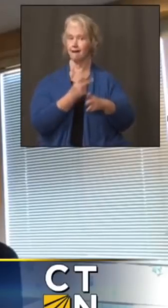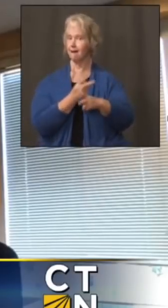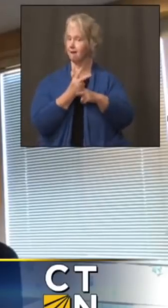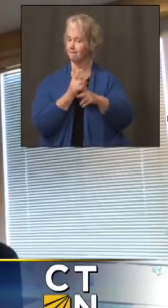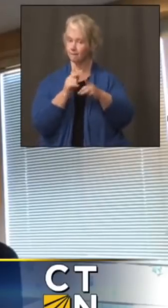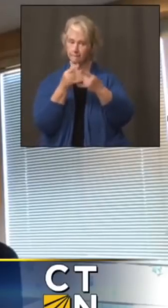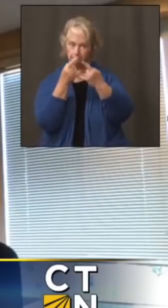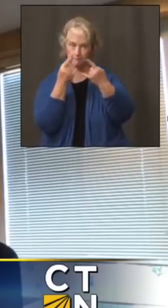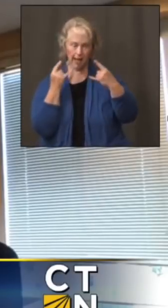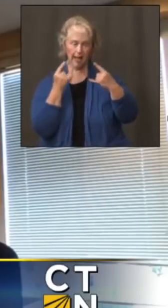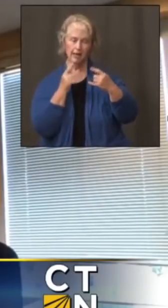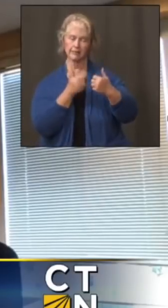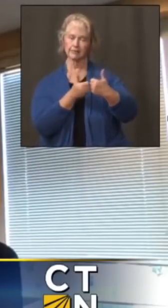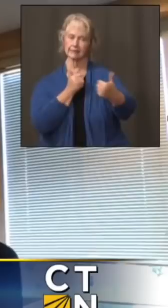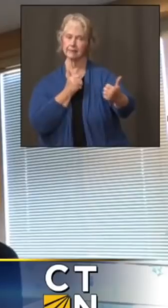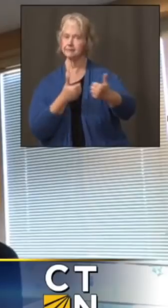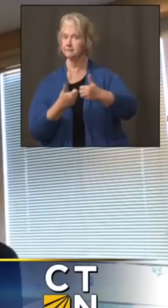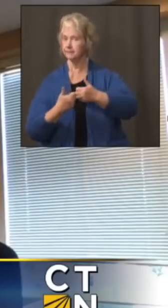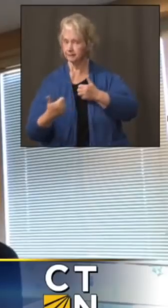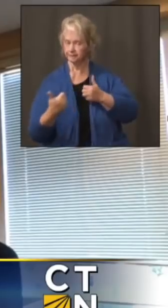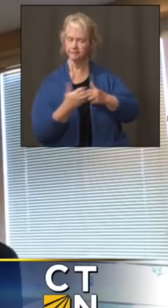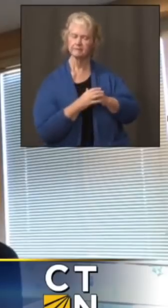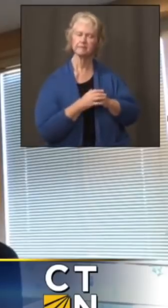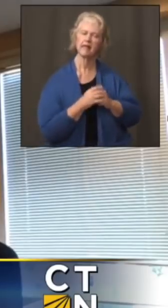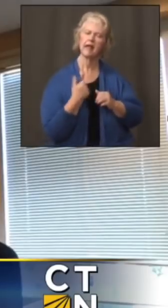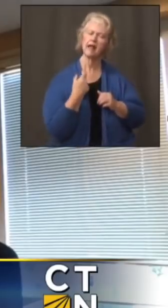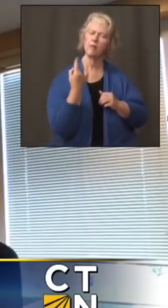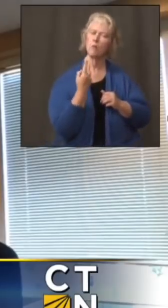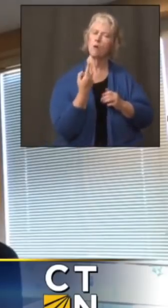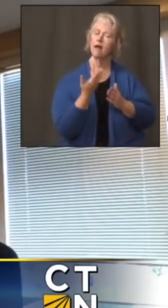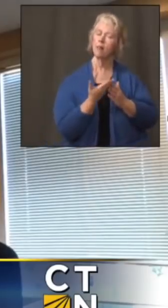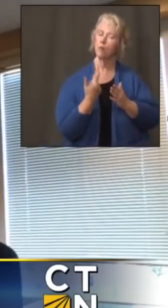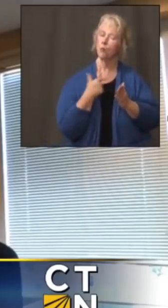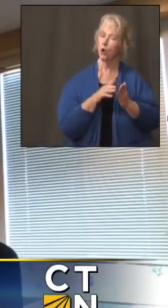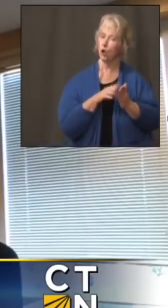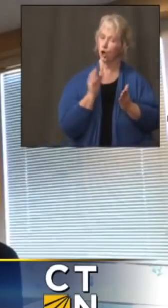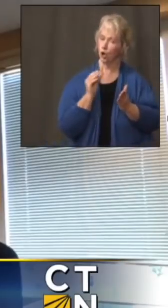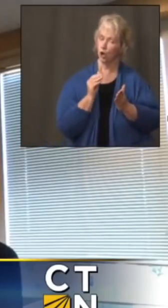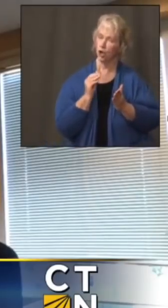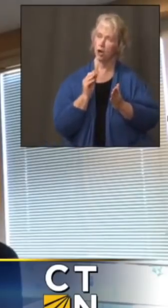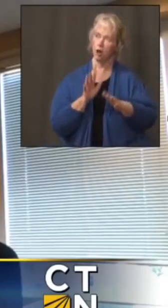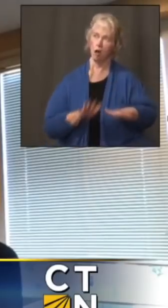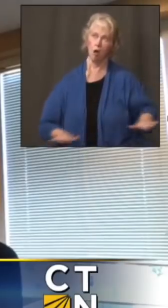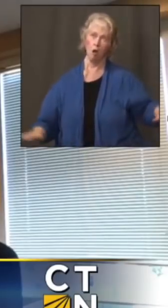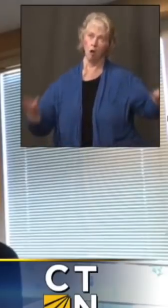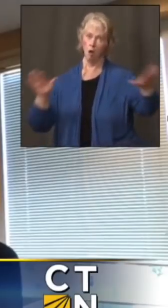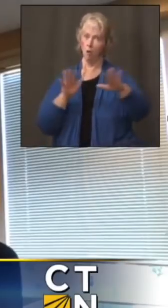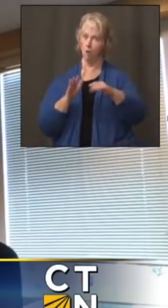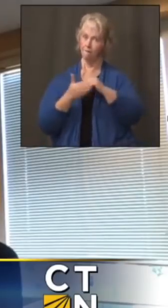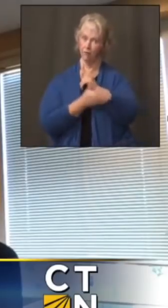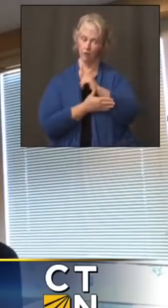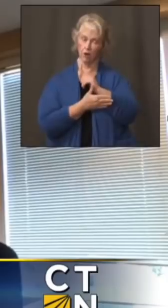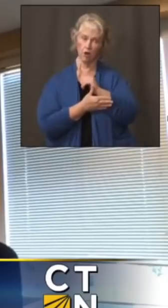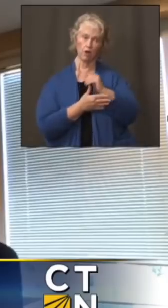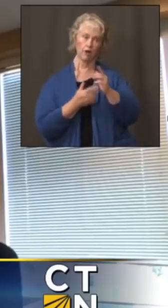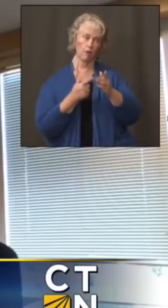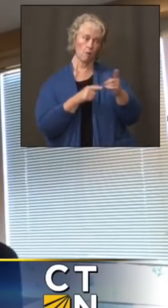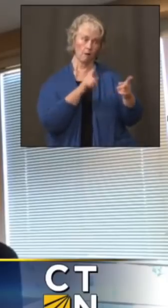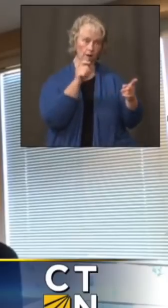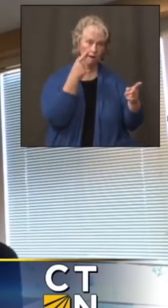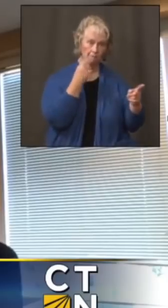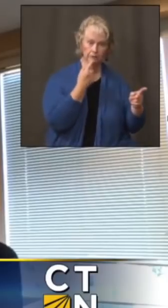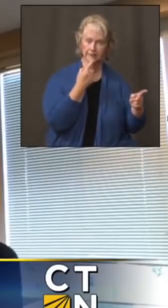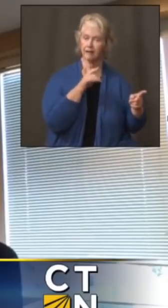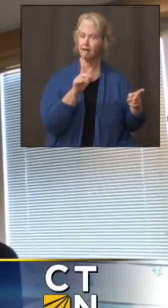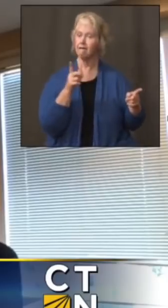and keeping their distance. I think one of the things we've learned around the country that the governor and Dr. Birx were referring to